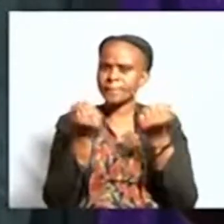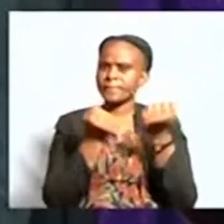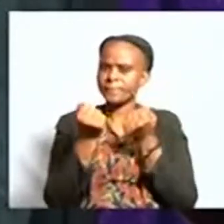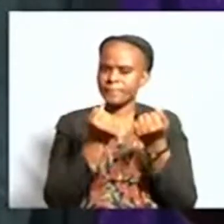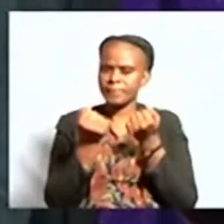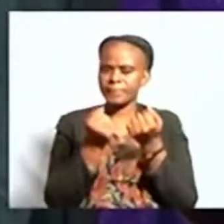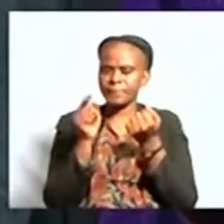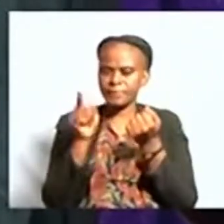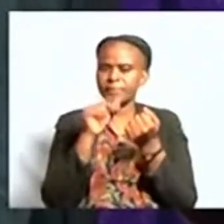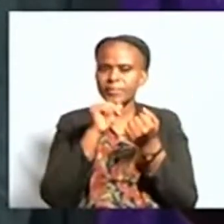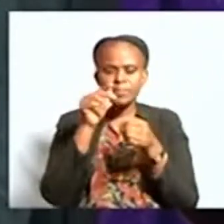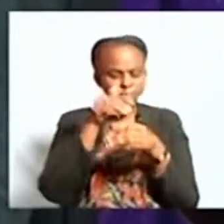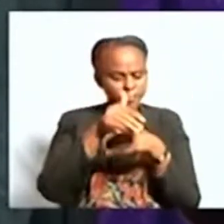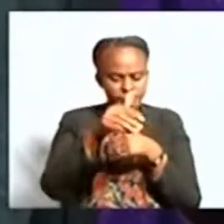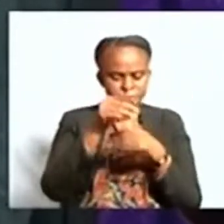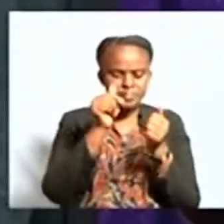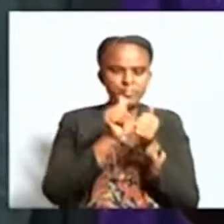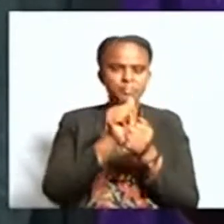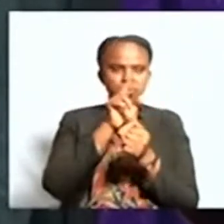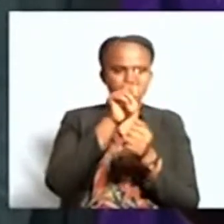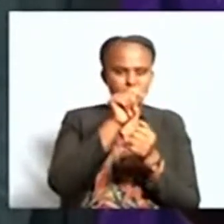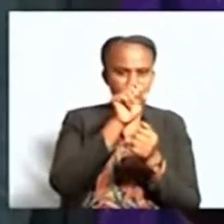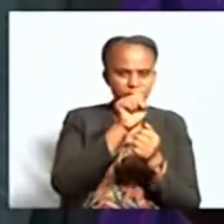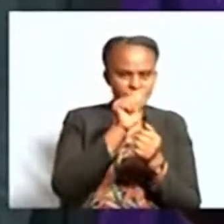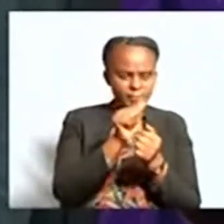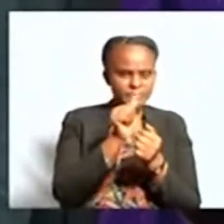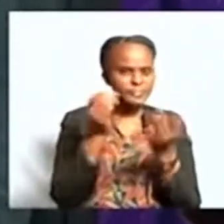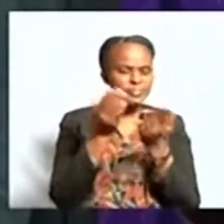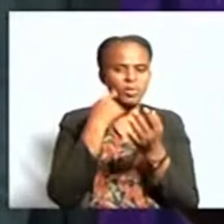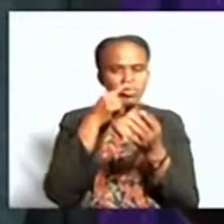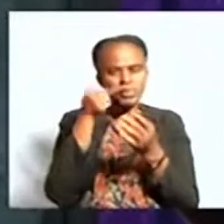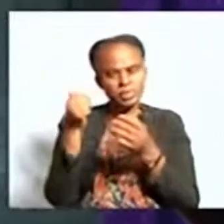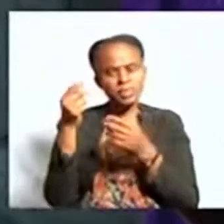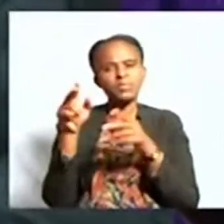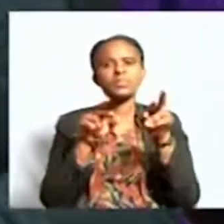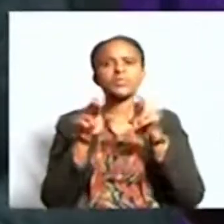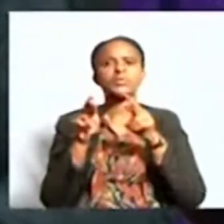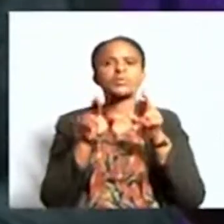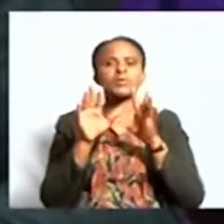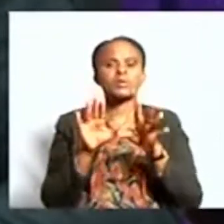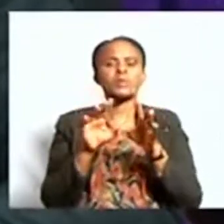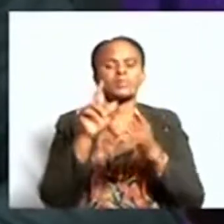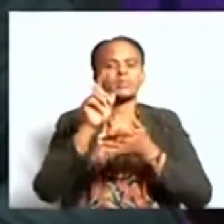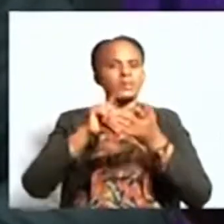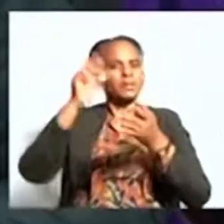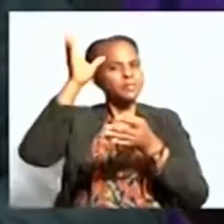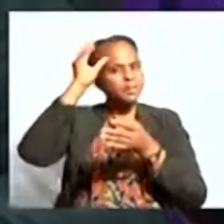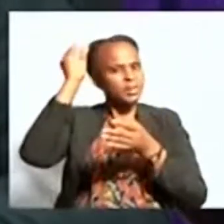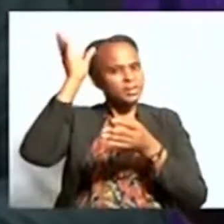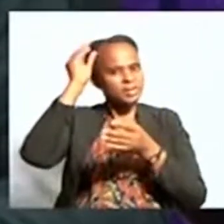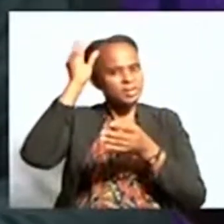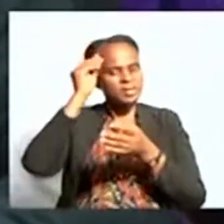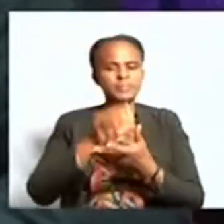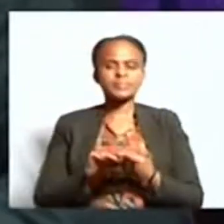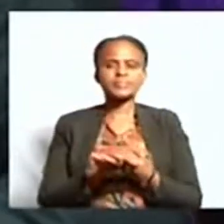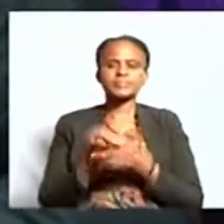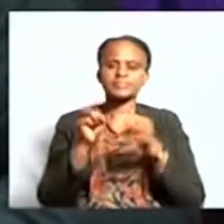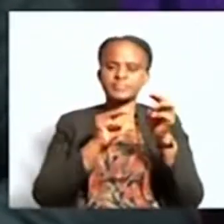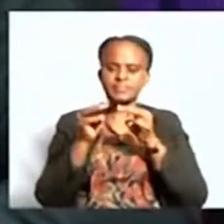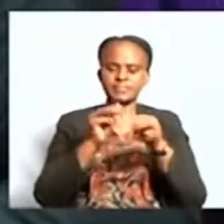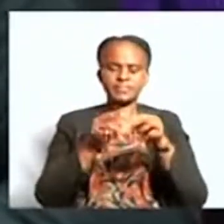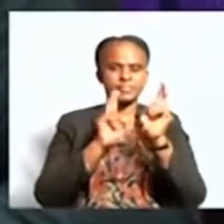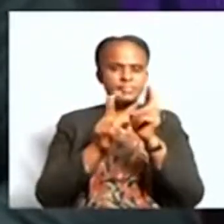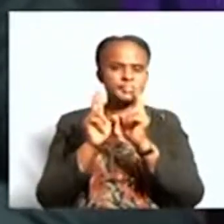they were not registered with RTSA, who are the regulators, as taxis. Management